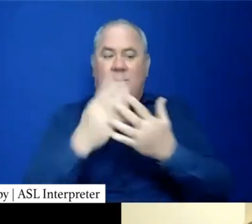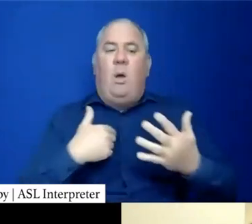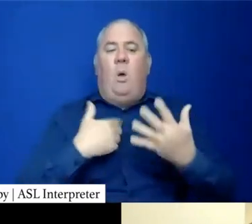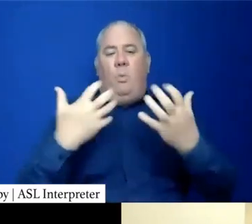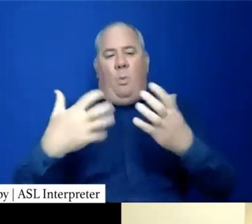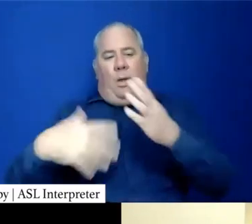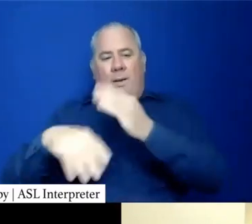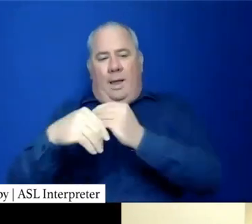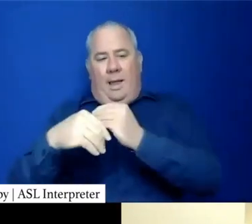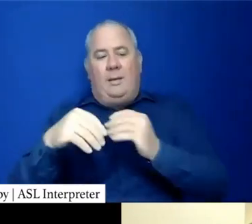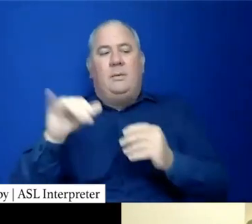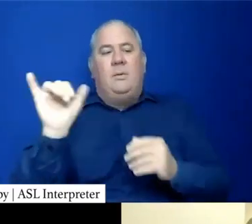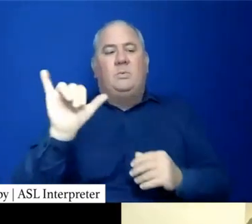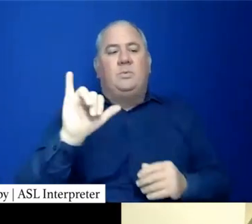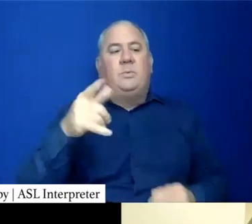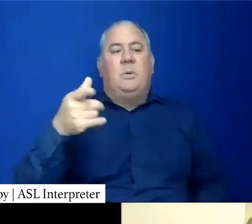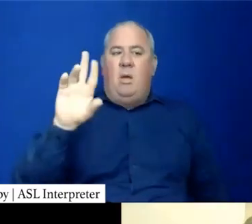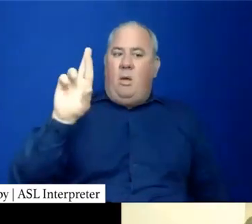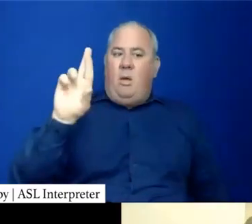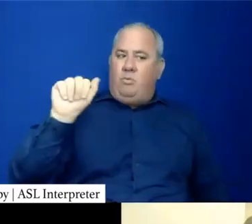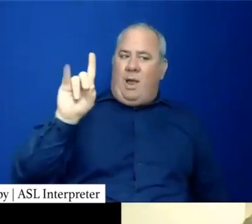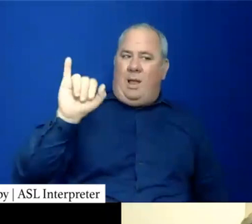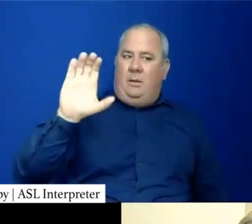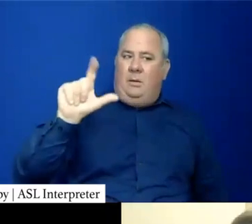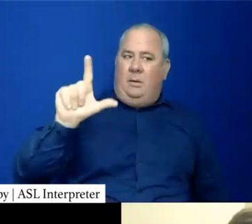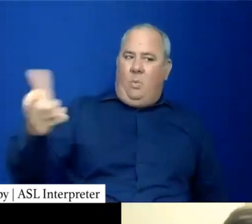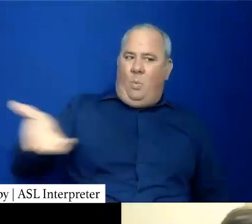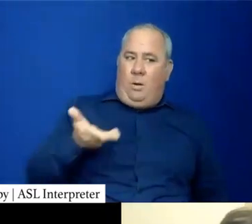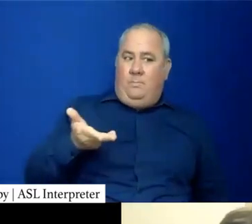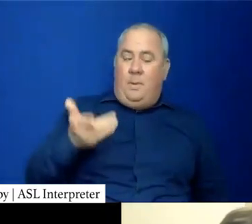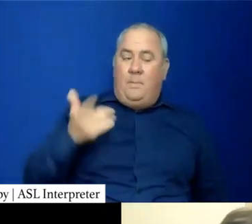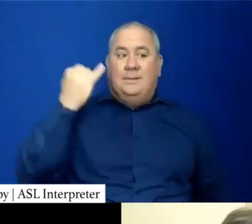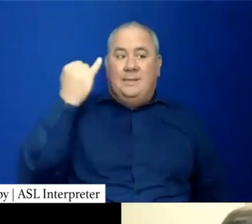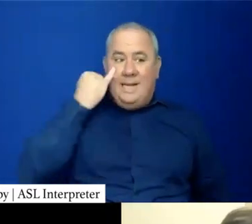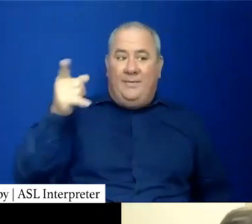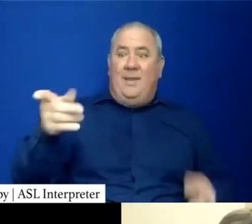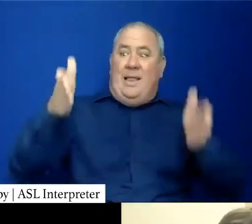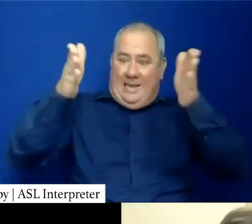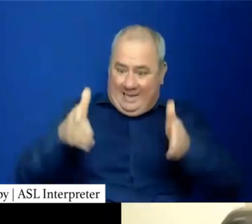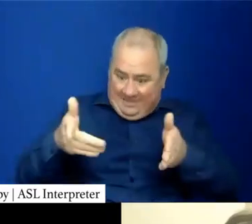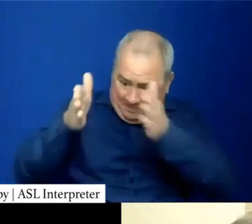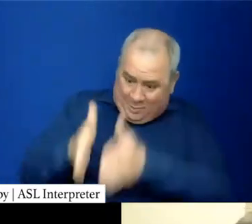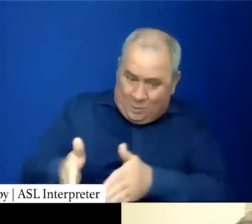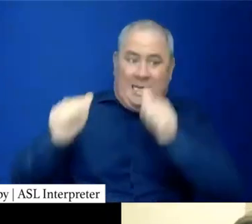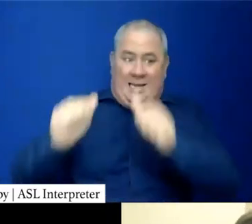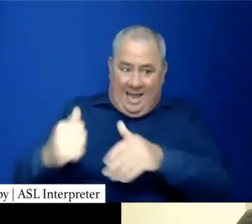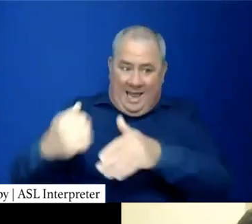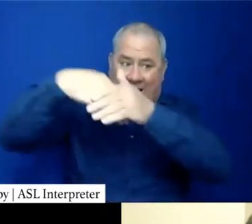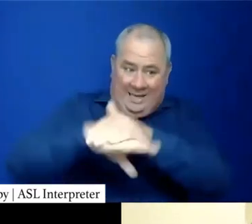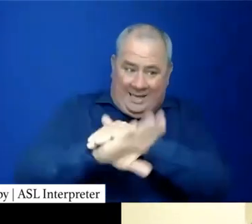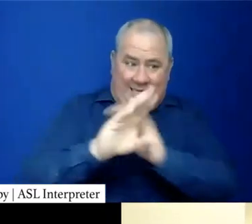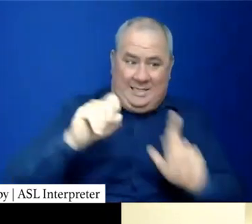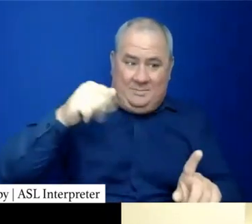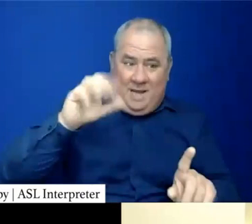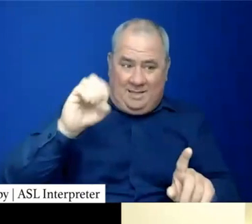radical welcome. Because even if someone can get into your space, what makes them want to?